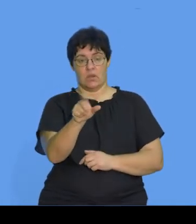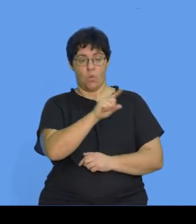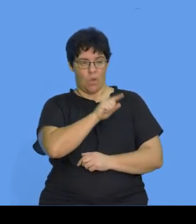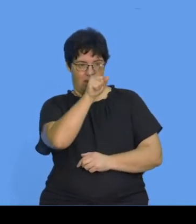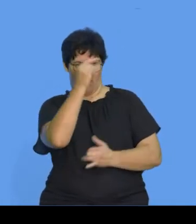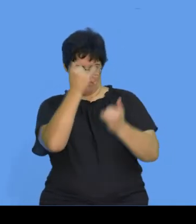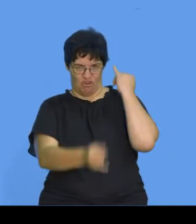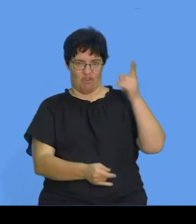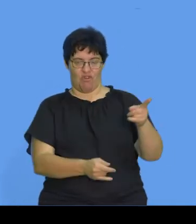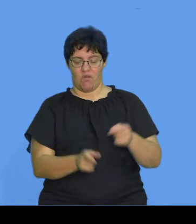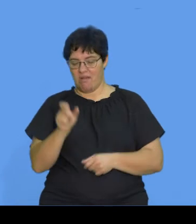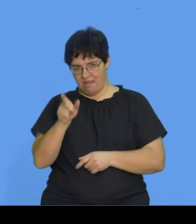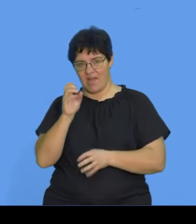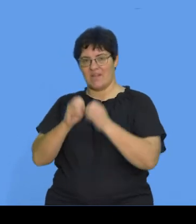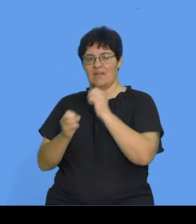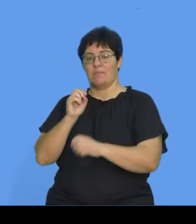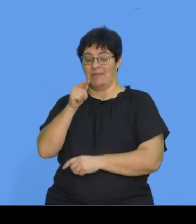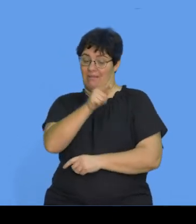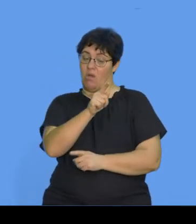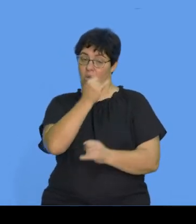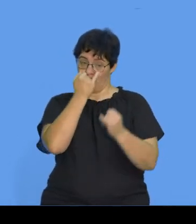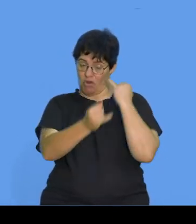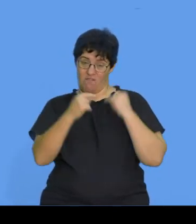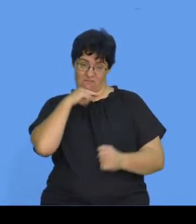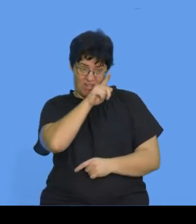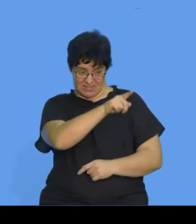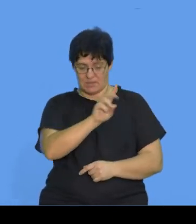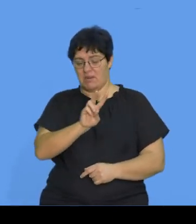the correction box to replace the word